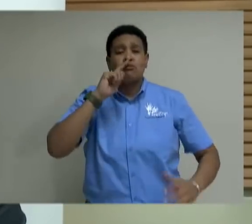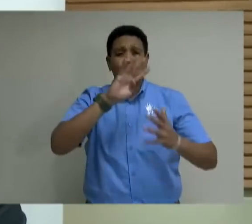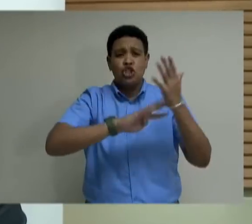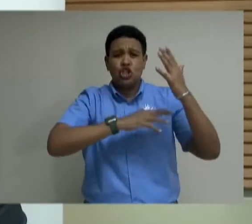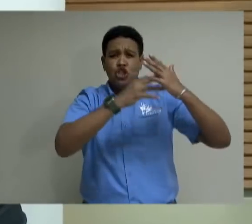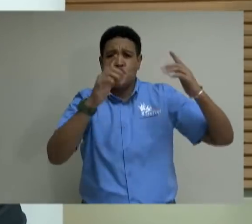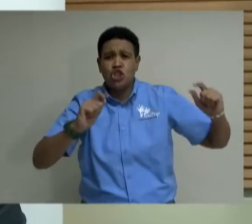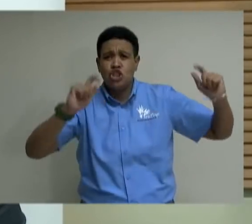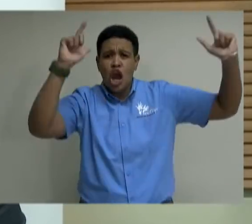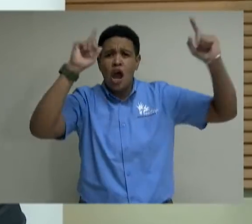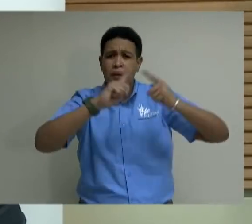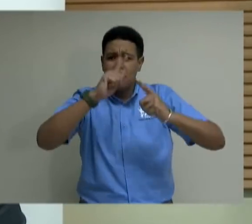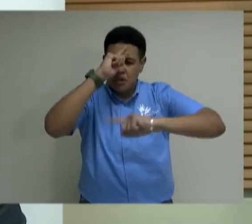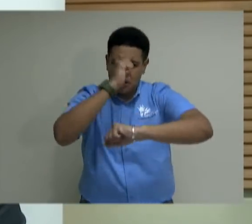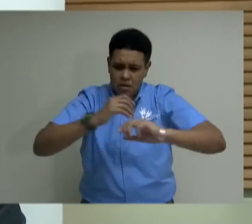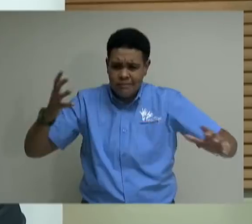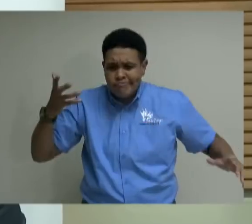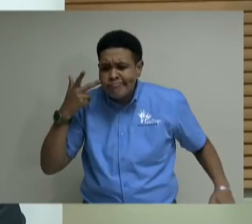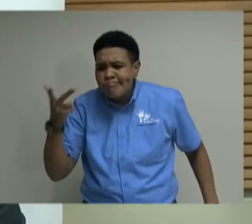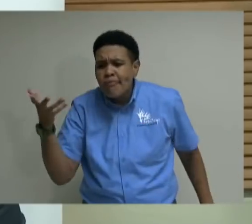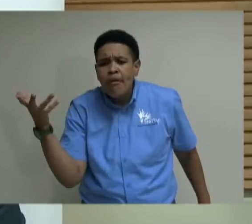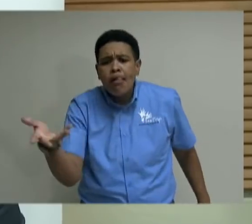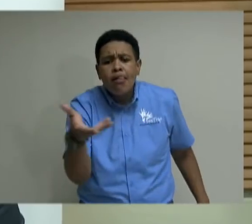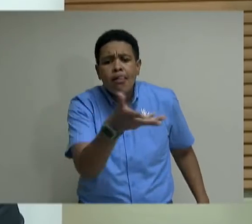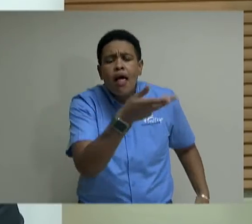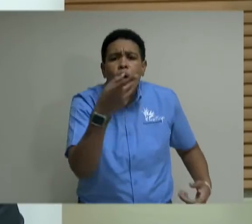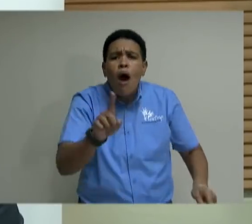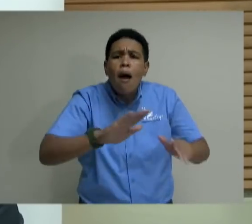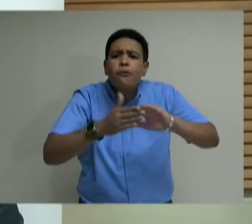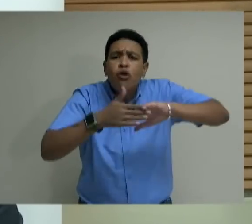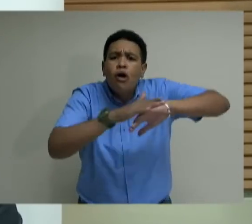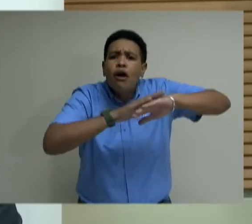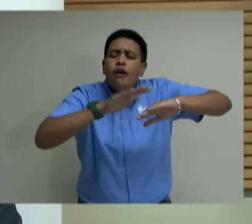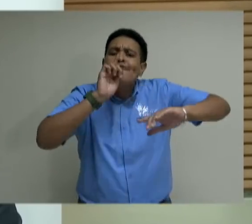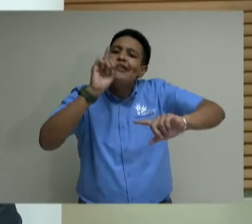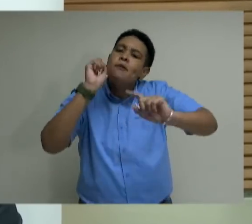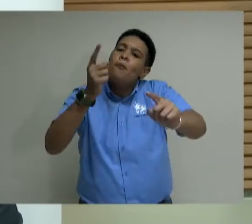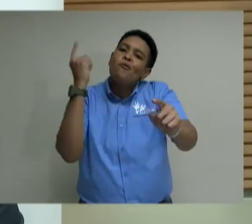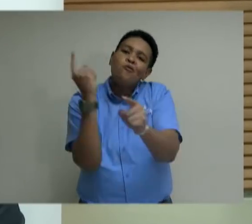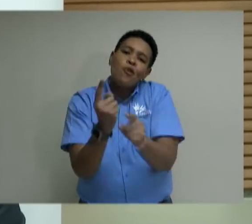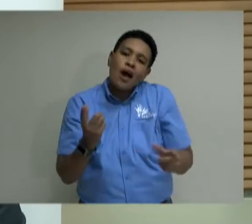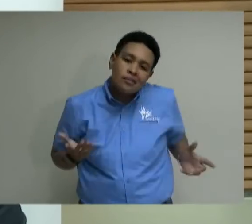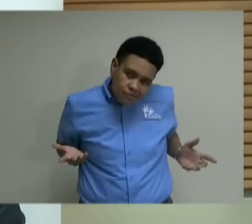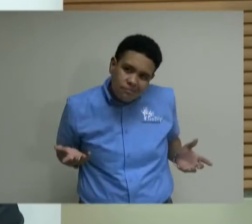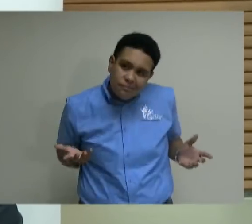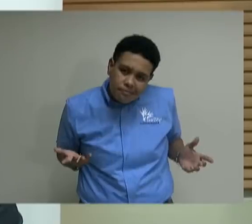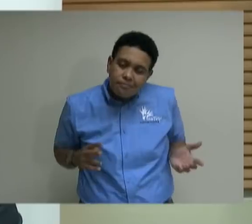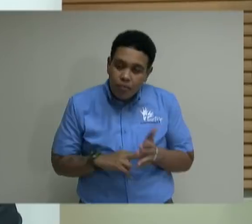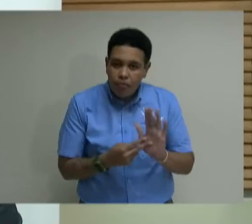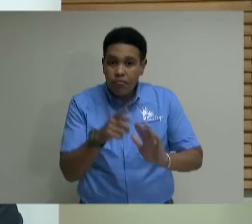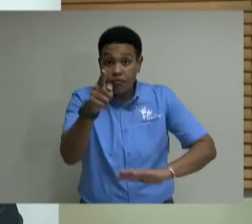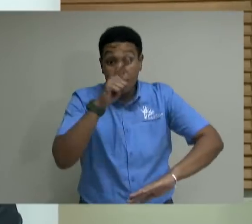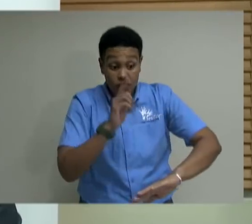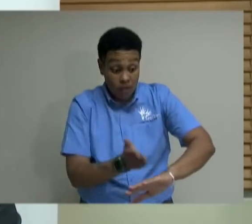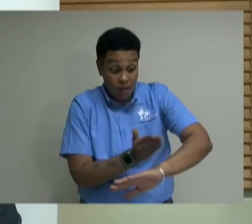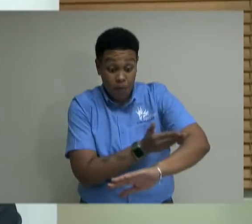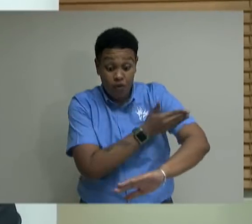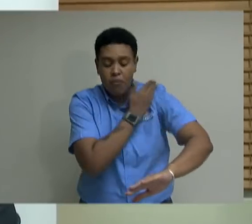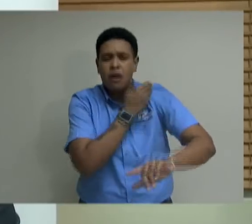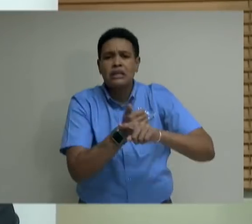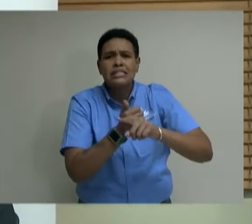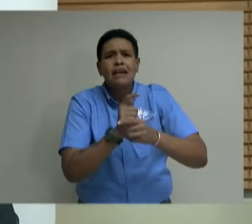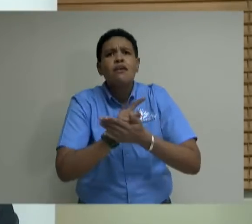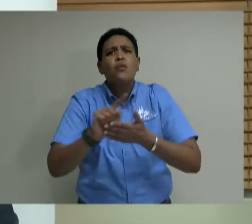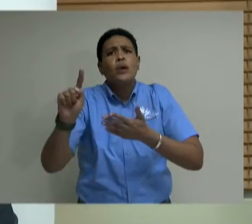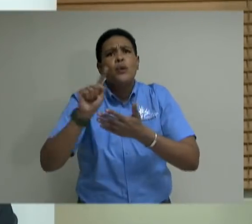the picture on the ground is pointing in the right direction, which means an improvement week